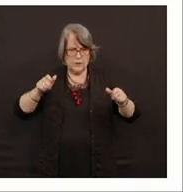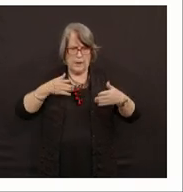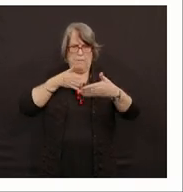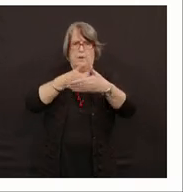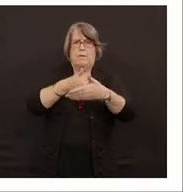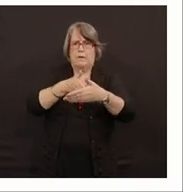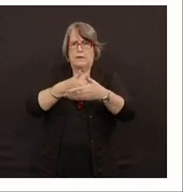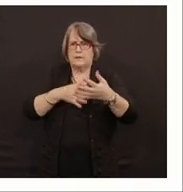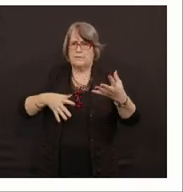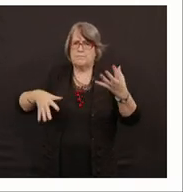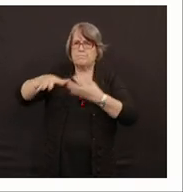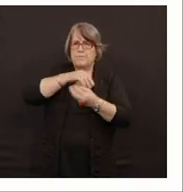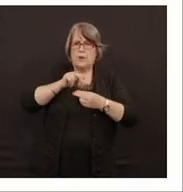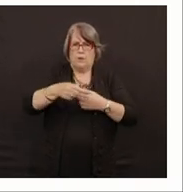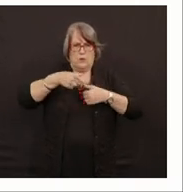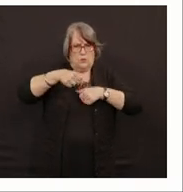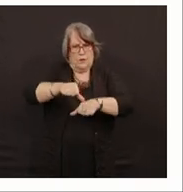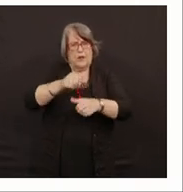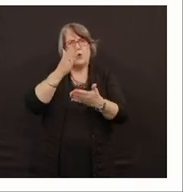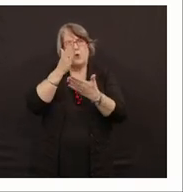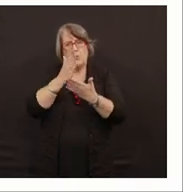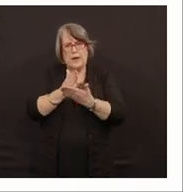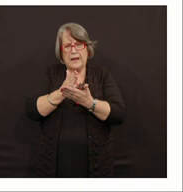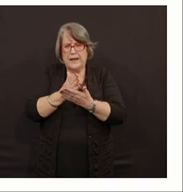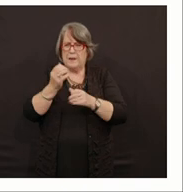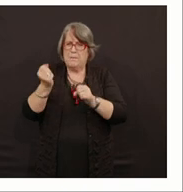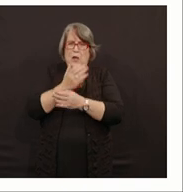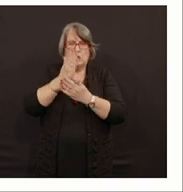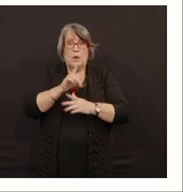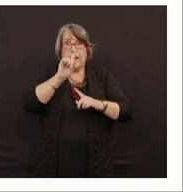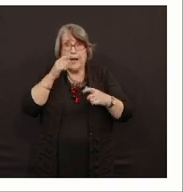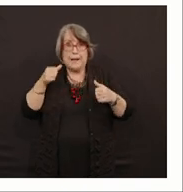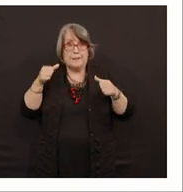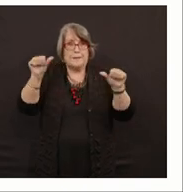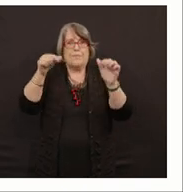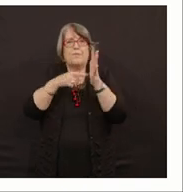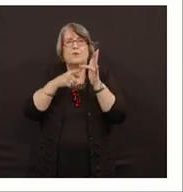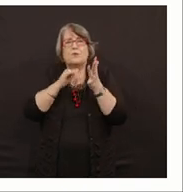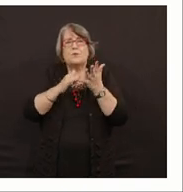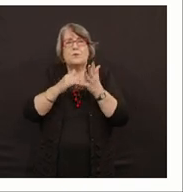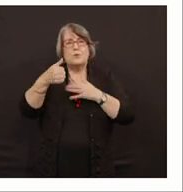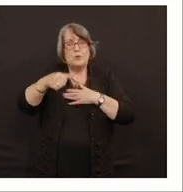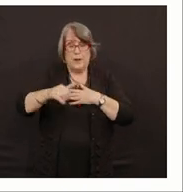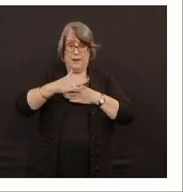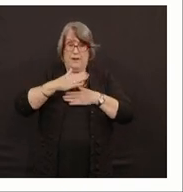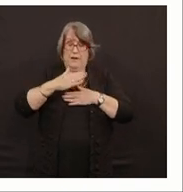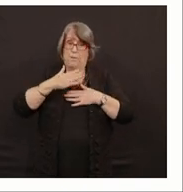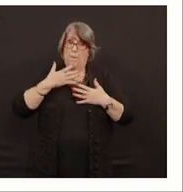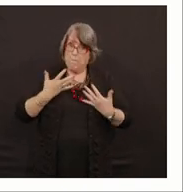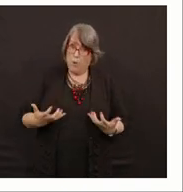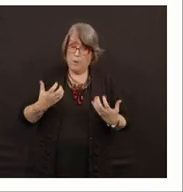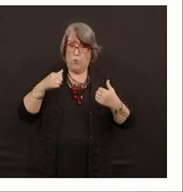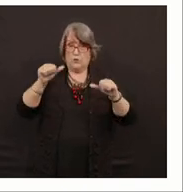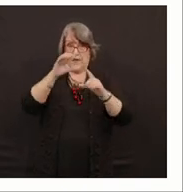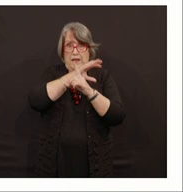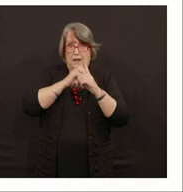that interact with people's strategies really militate against the successful use of tools that might, in more successful